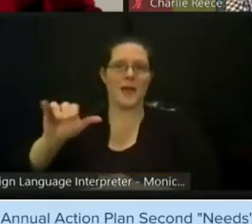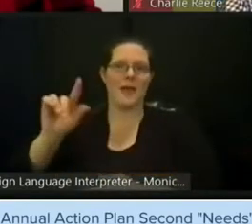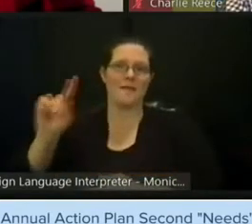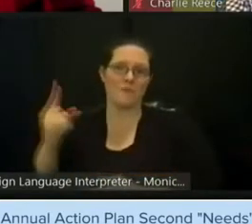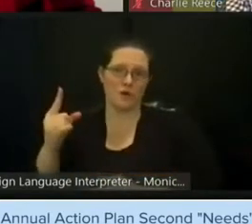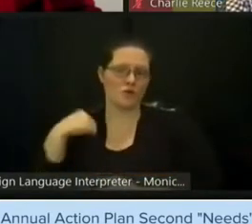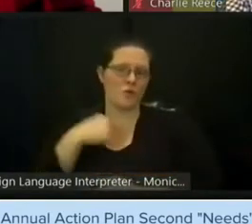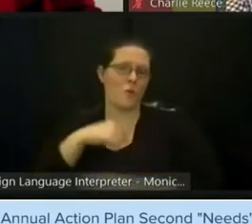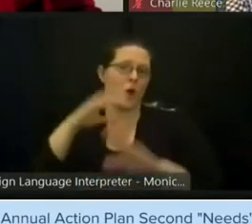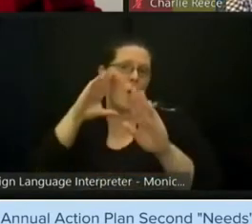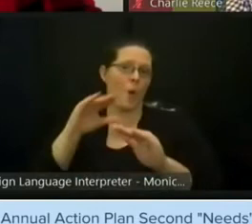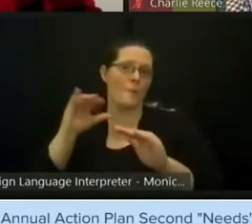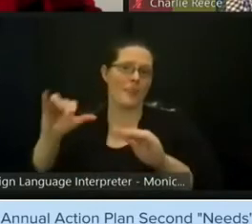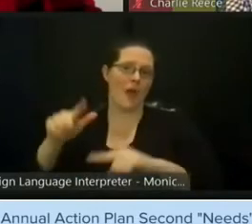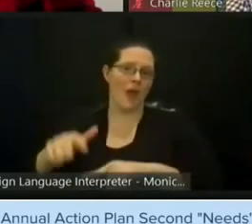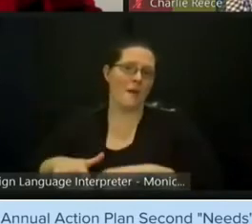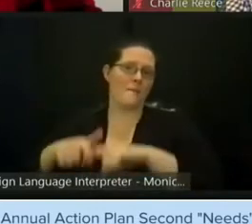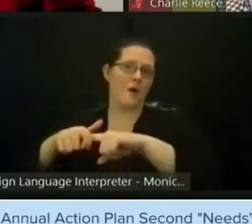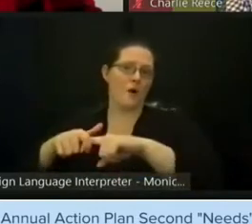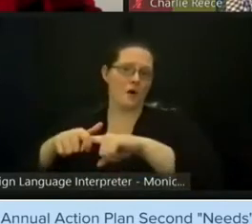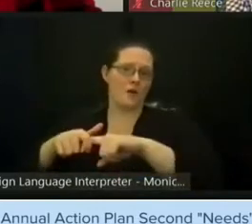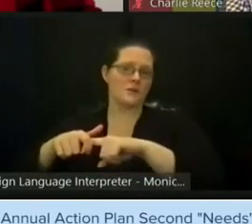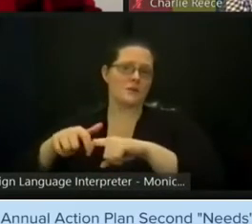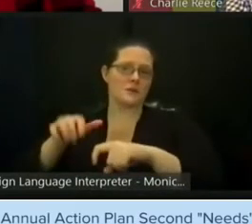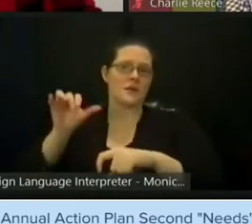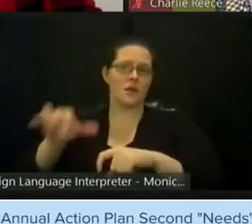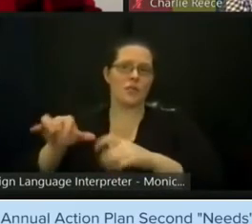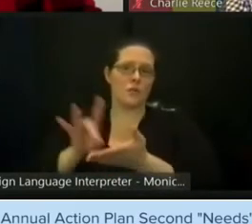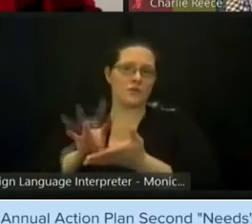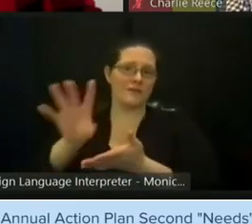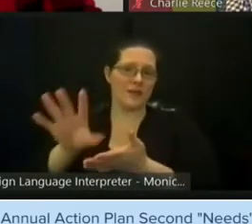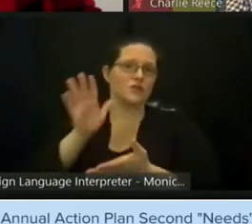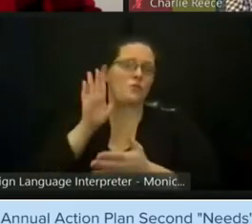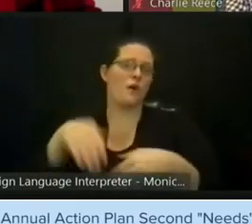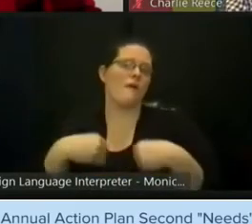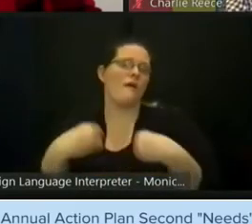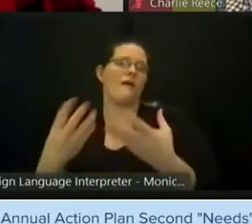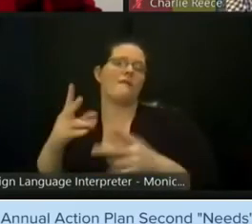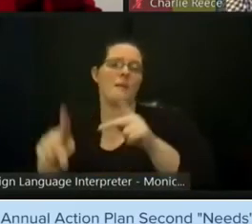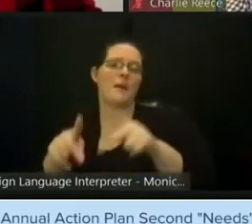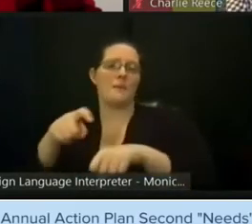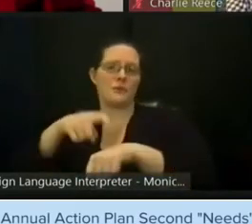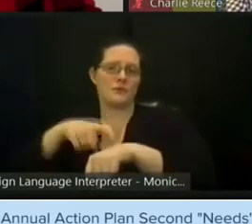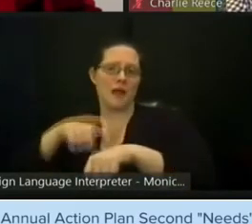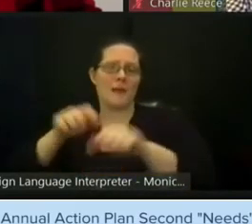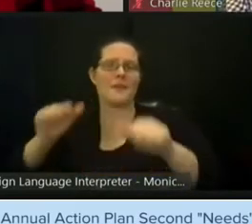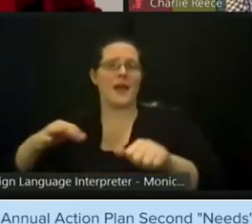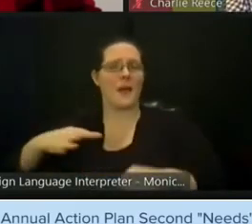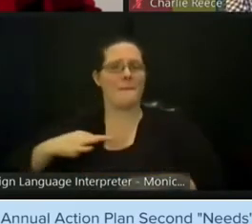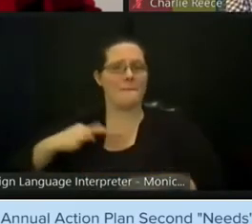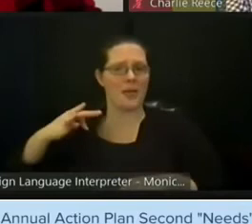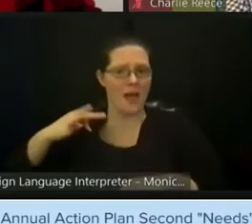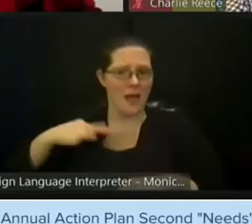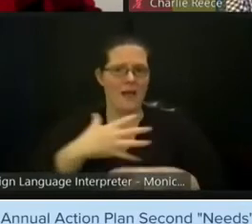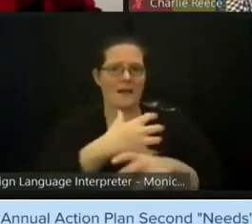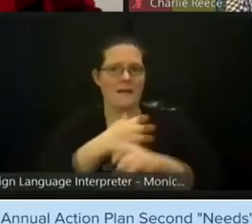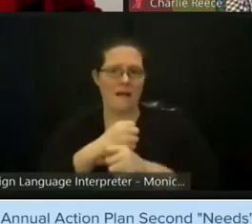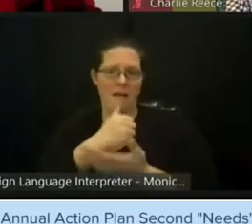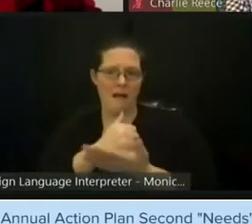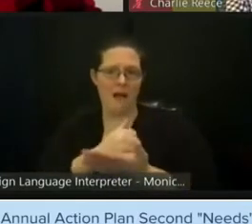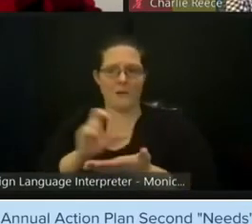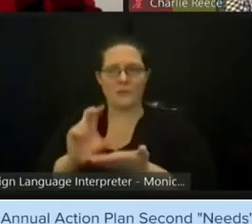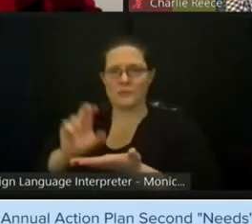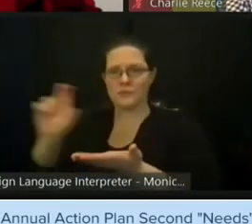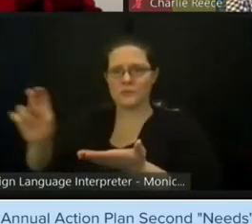hope this pause in evictions will give people time to apply for and get the help they need to pay rent